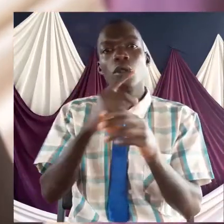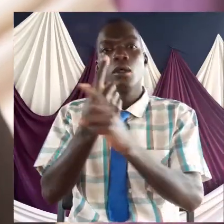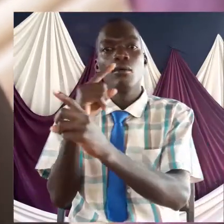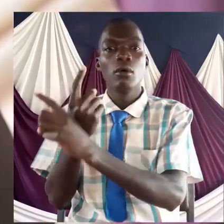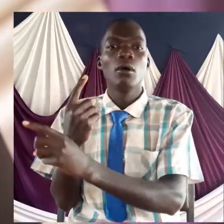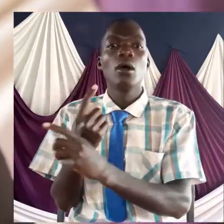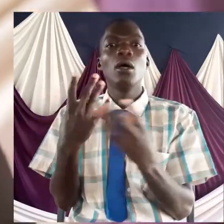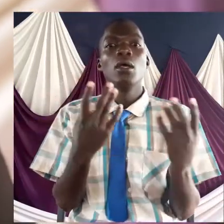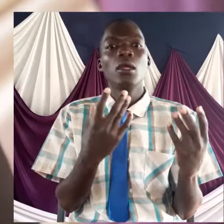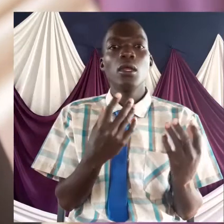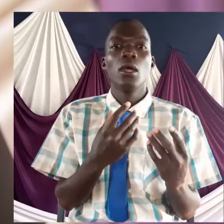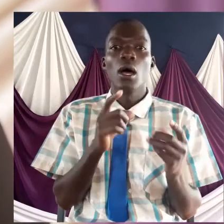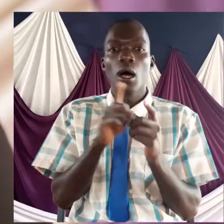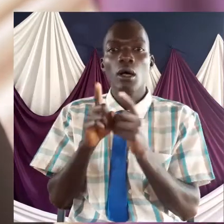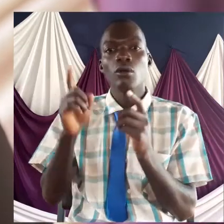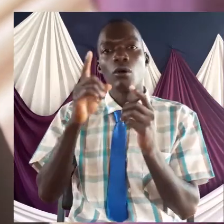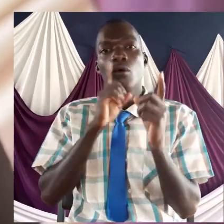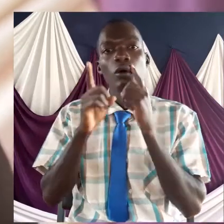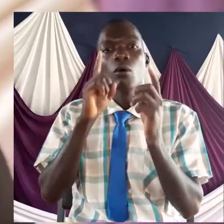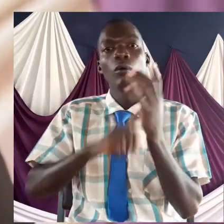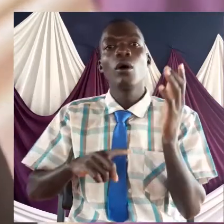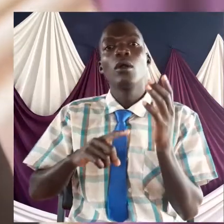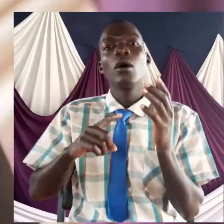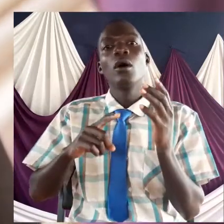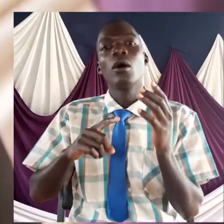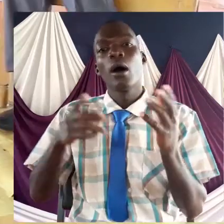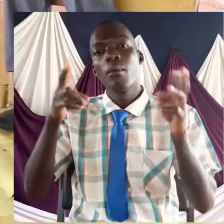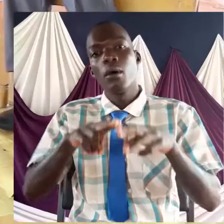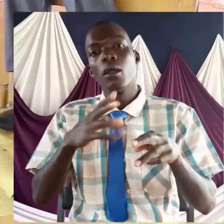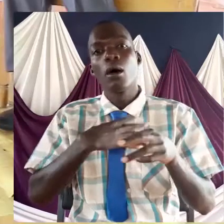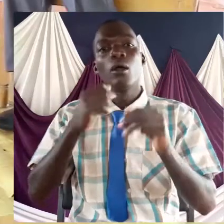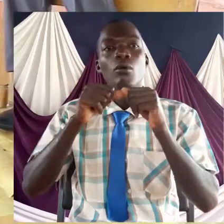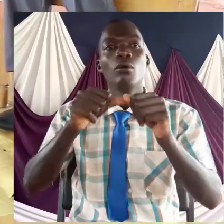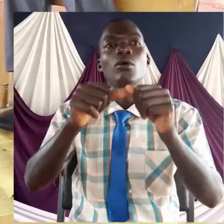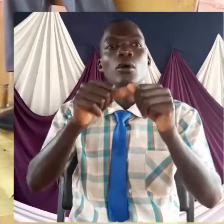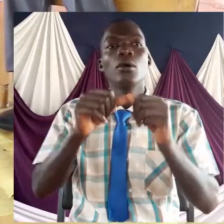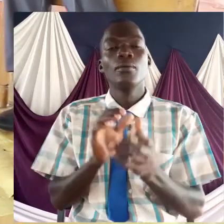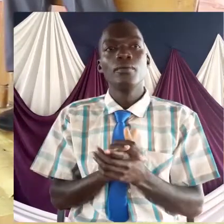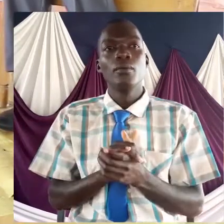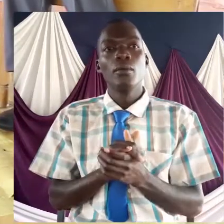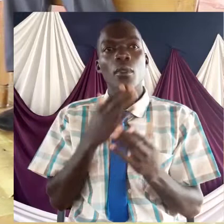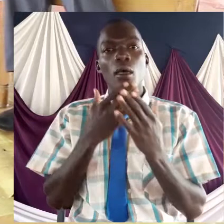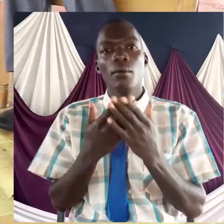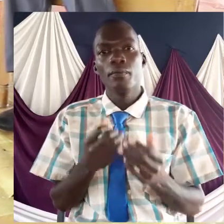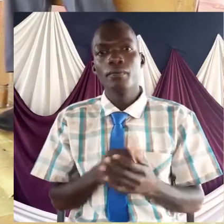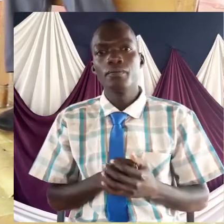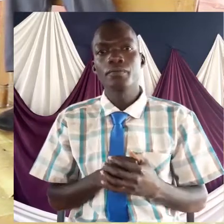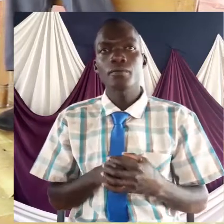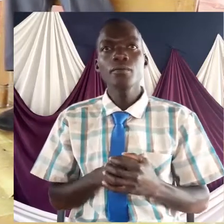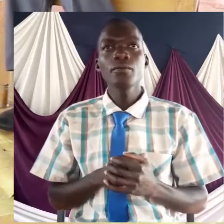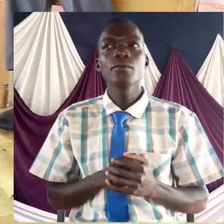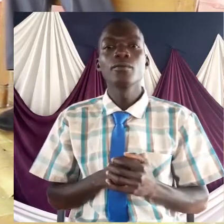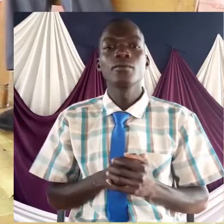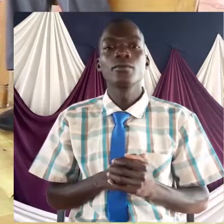symbols, but it talks of what happens progressively and continuously. Thank you. And I think you